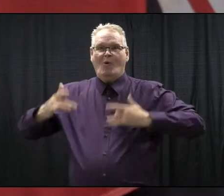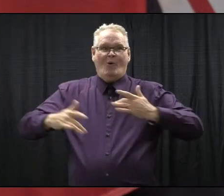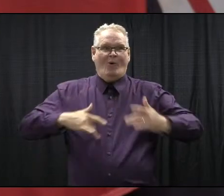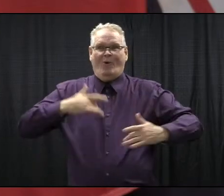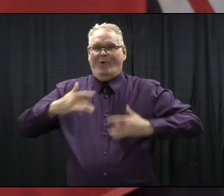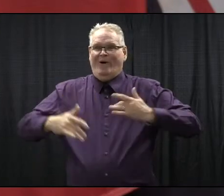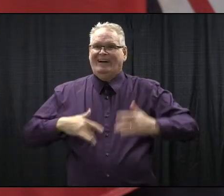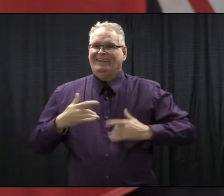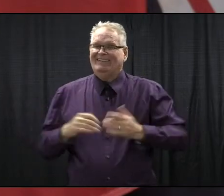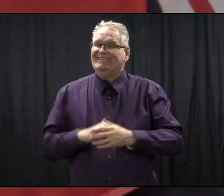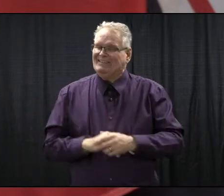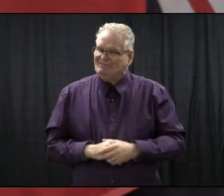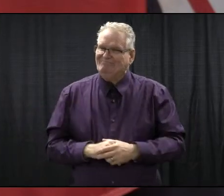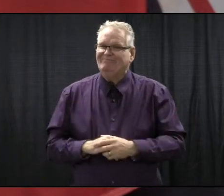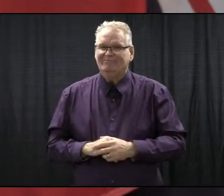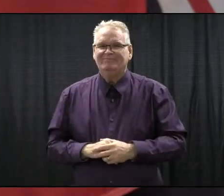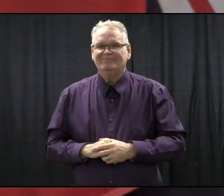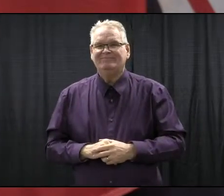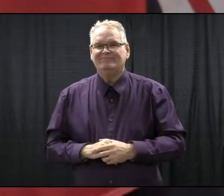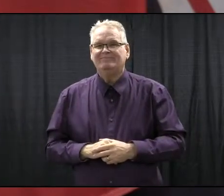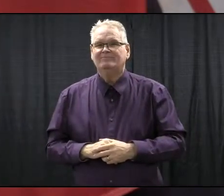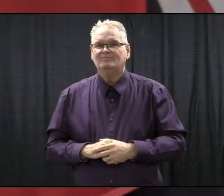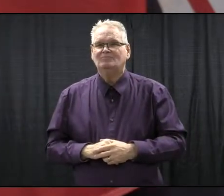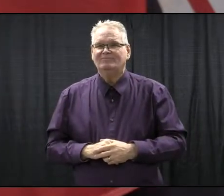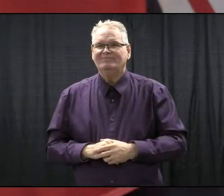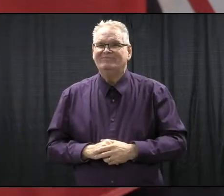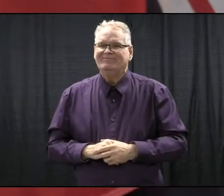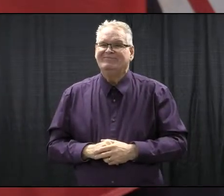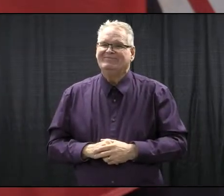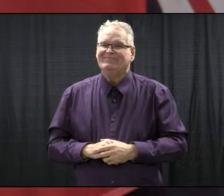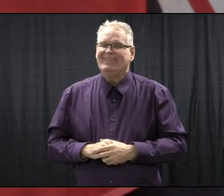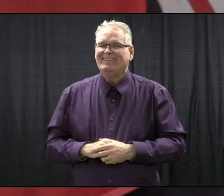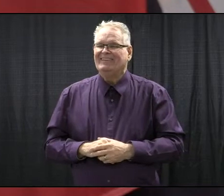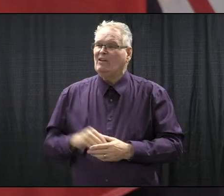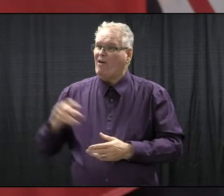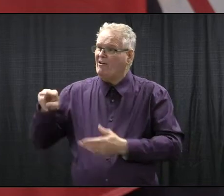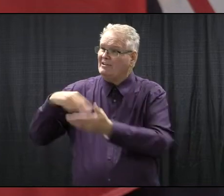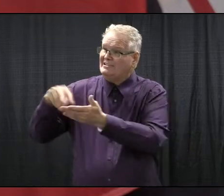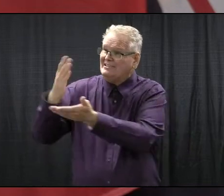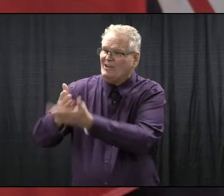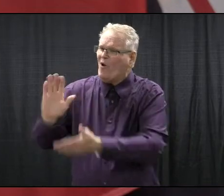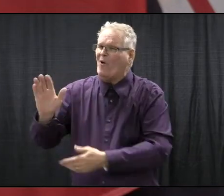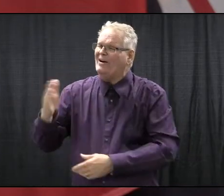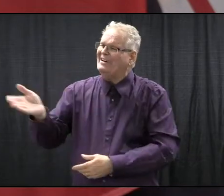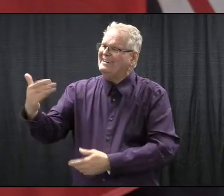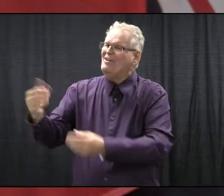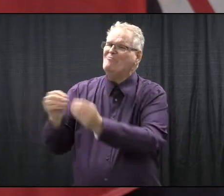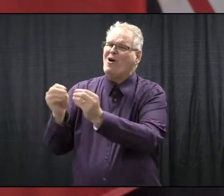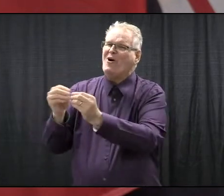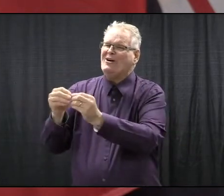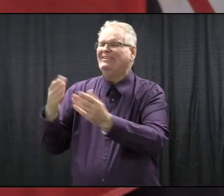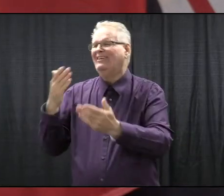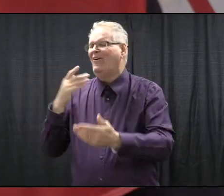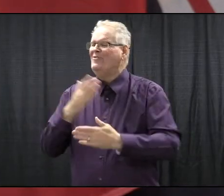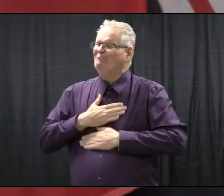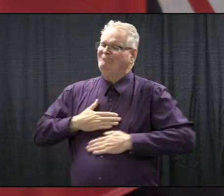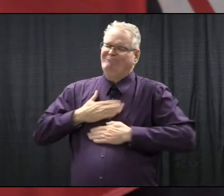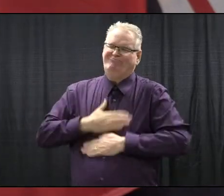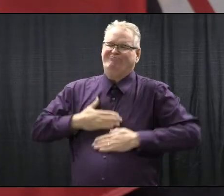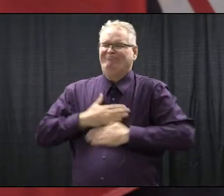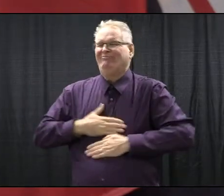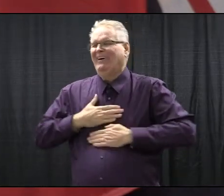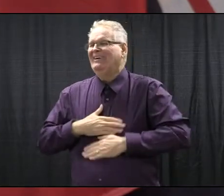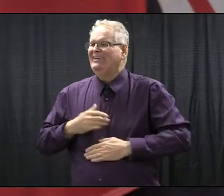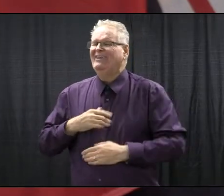that in an email to personal care homes today. I thank the Footloose fans for bringing it to my attention, and the offer